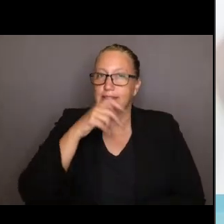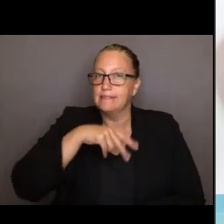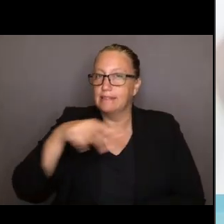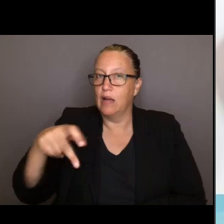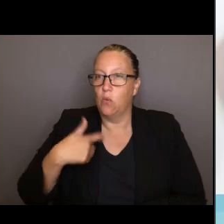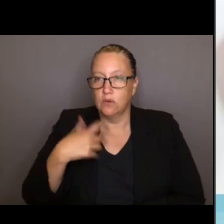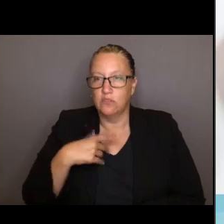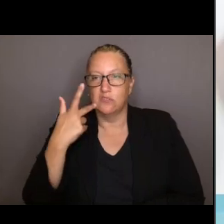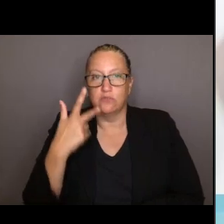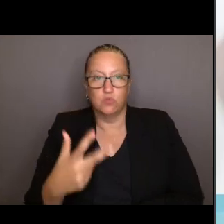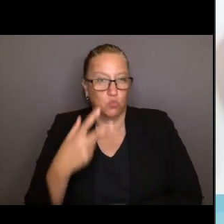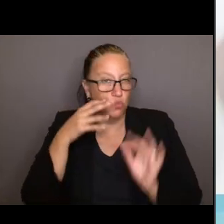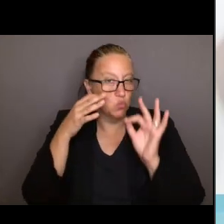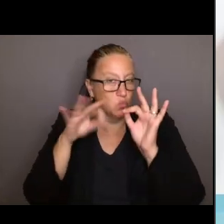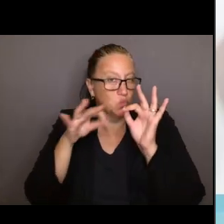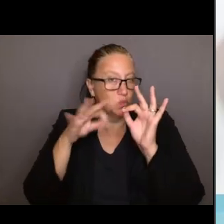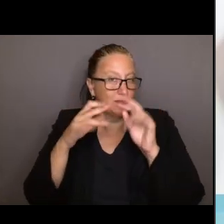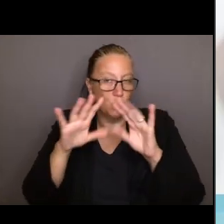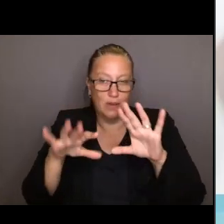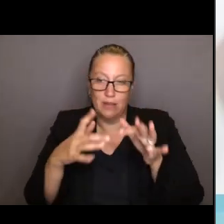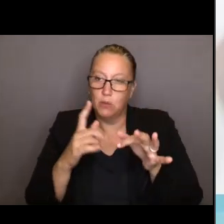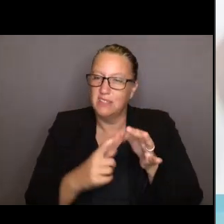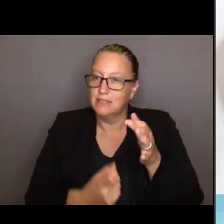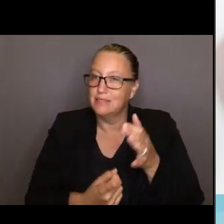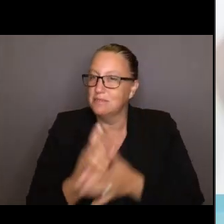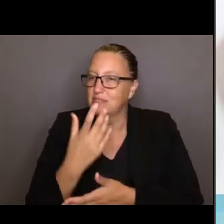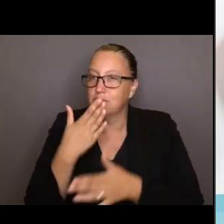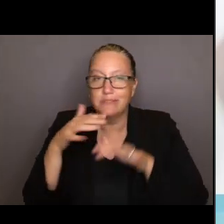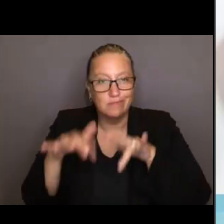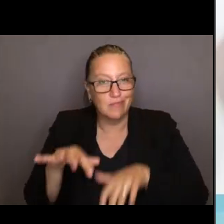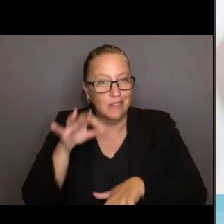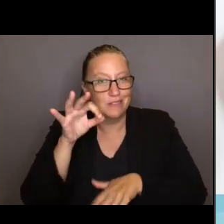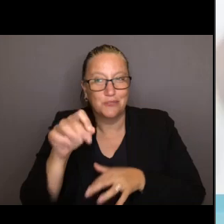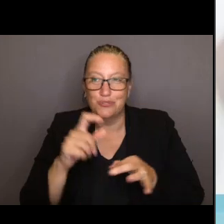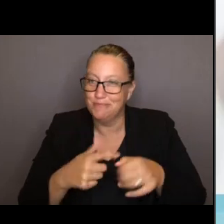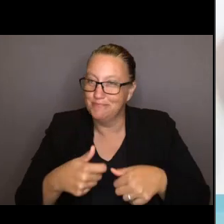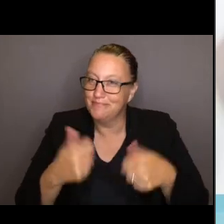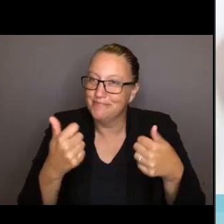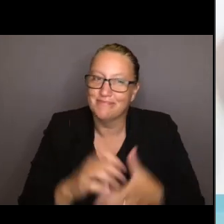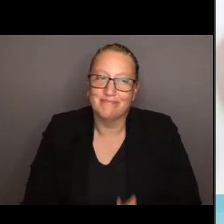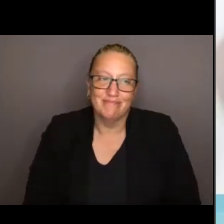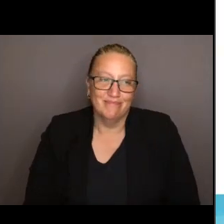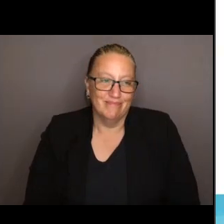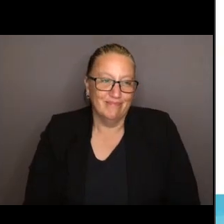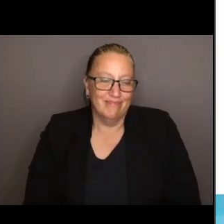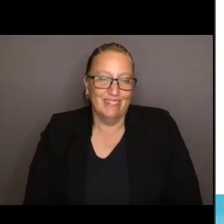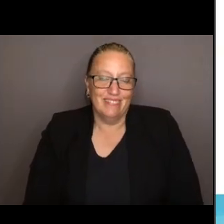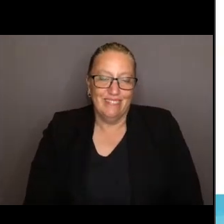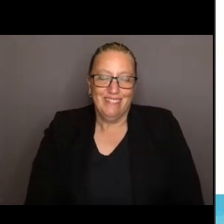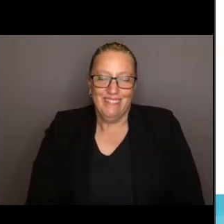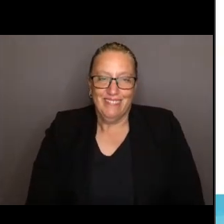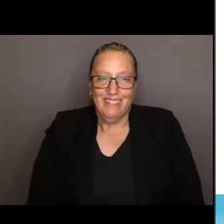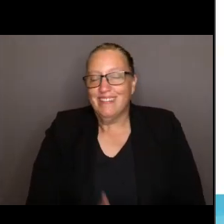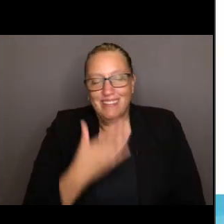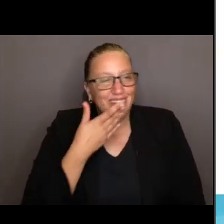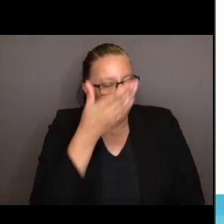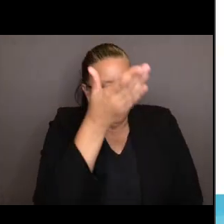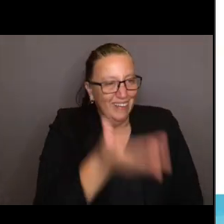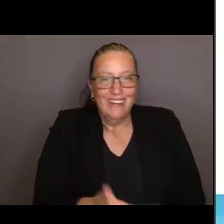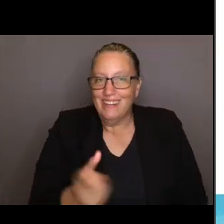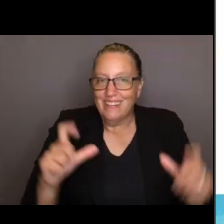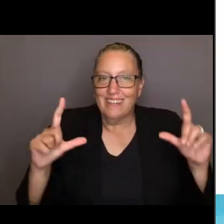we'll keep an eye out for any questions that come through. So please feel free to ask. But I'll just jump ahead to the next slide. So this slide has